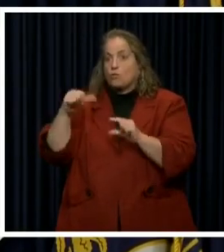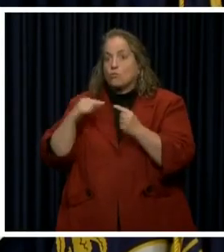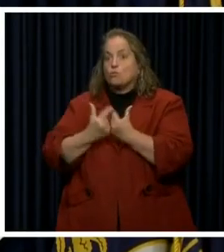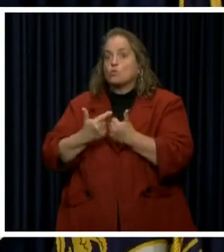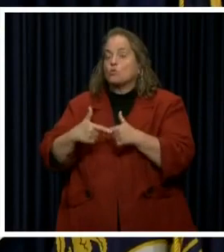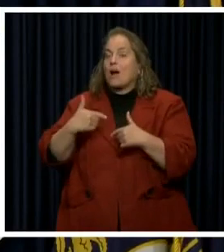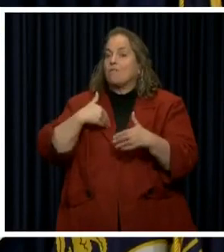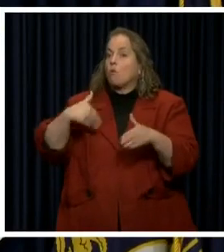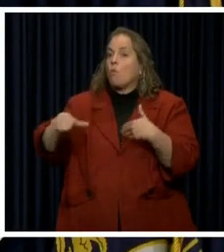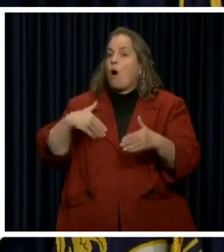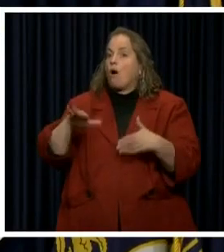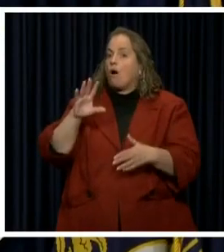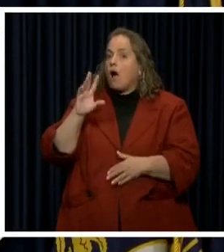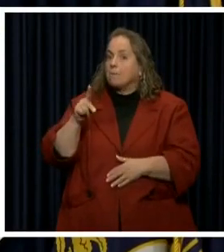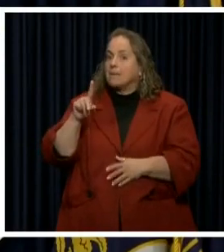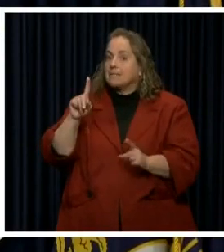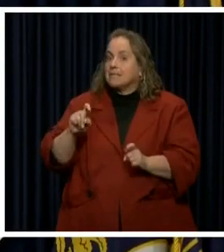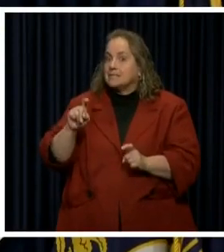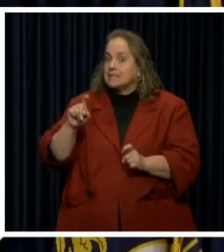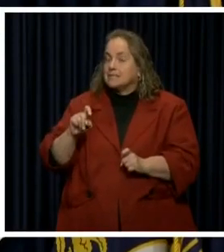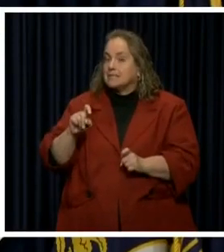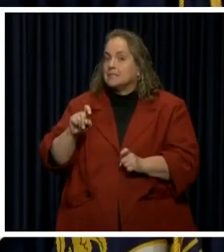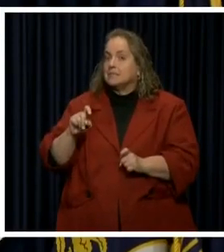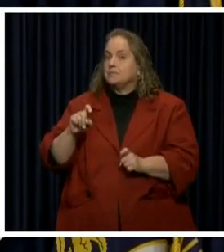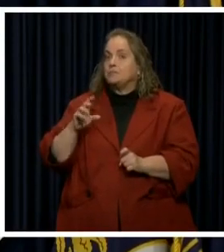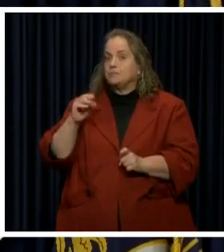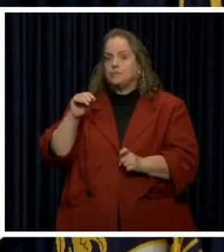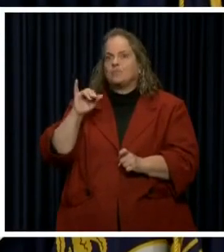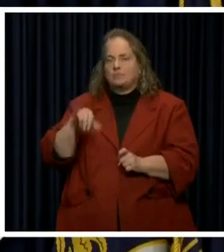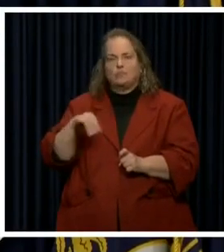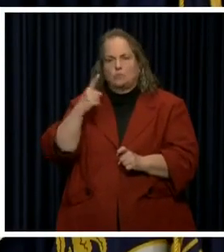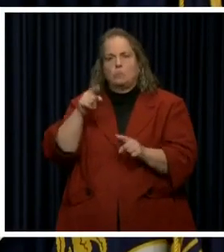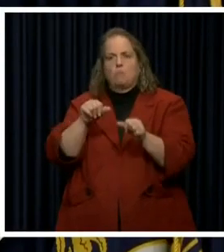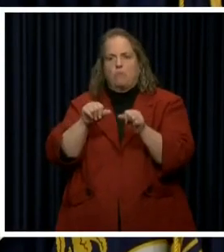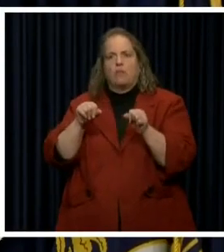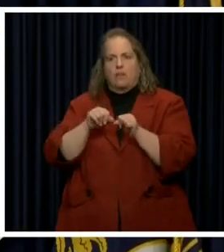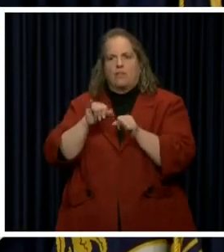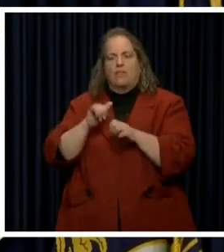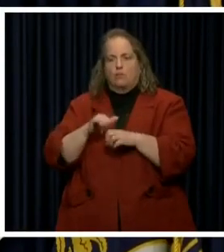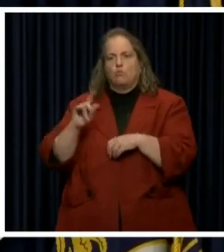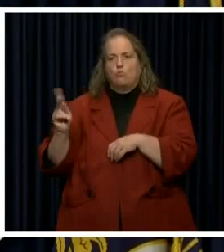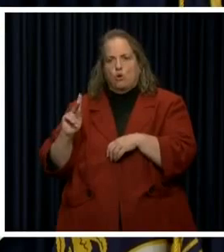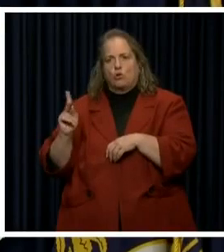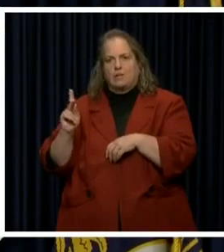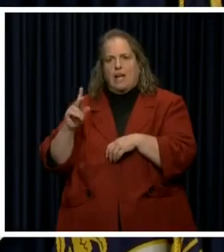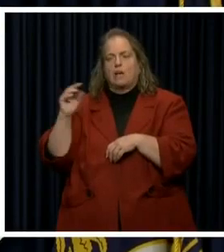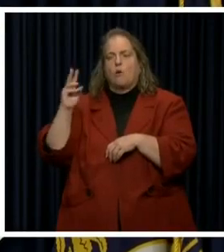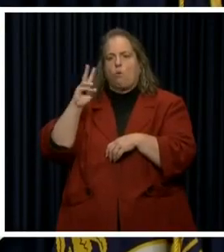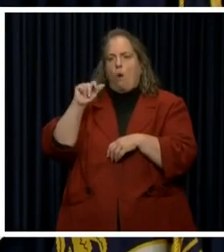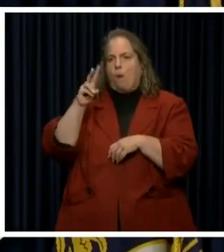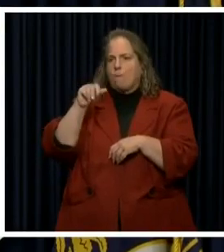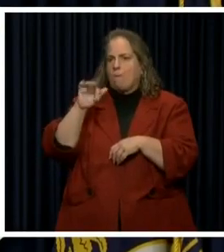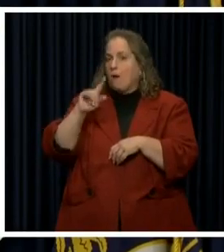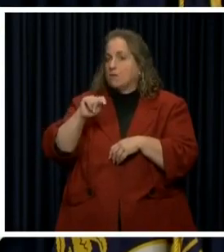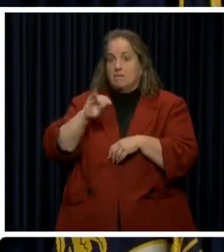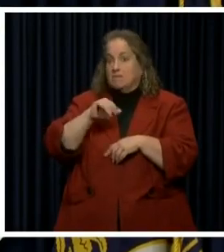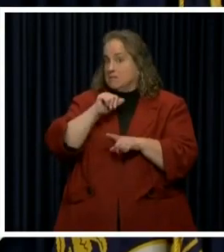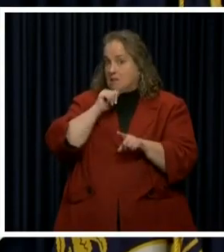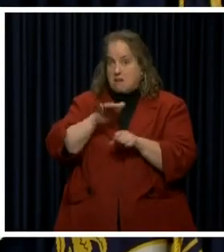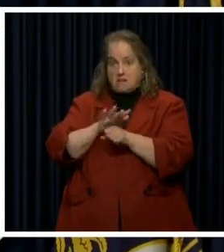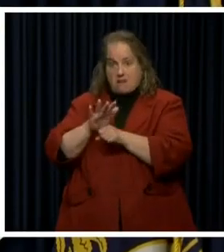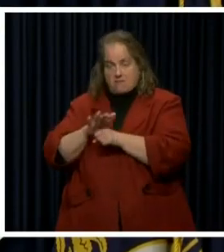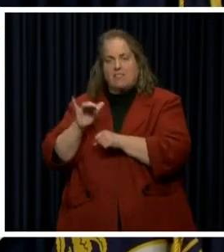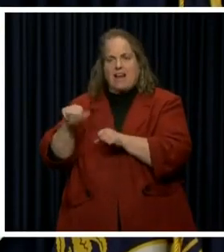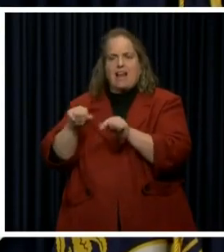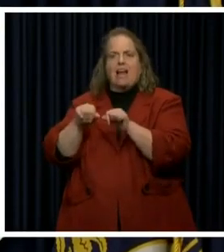have walk-up testing, and that's an area that the Kroger sites and the Walmart sites don't satisfy, and that's